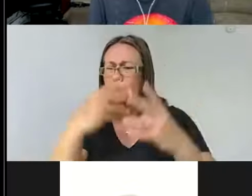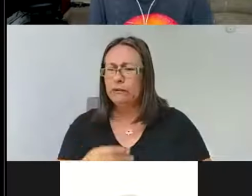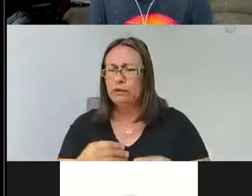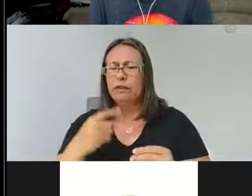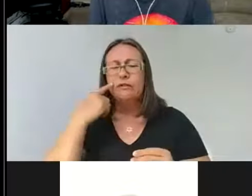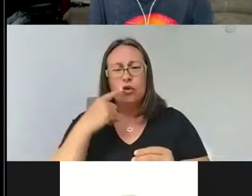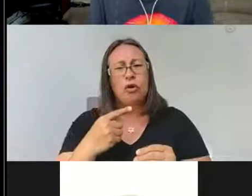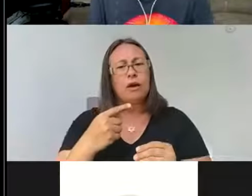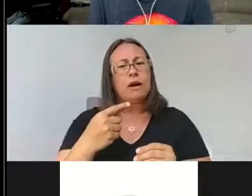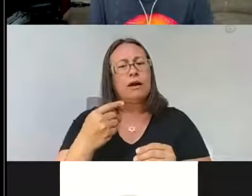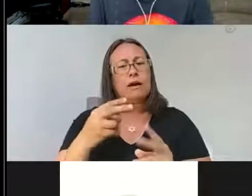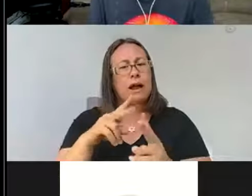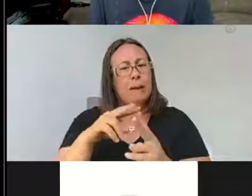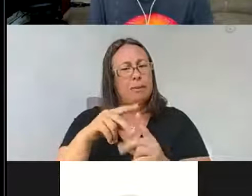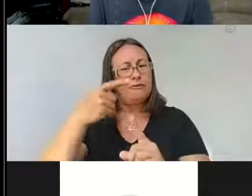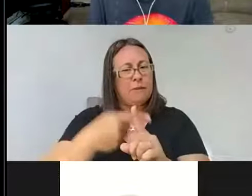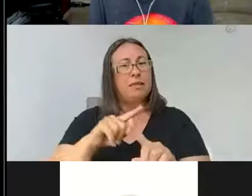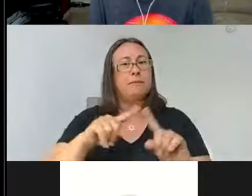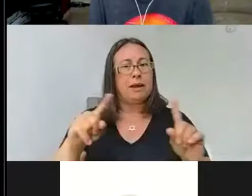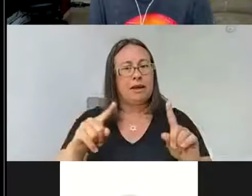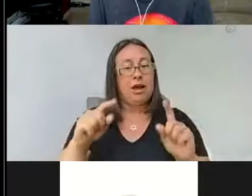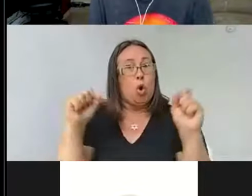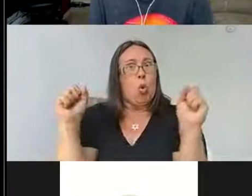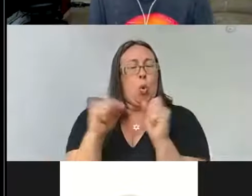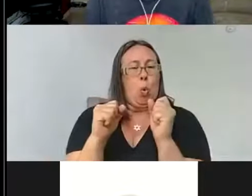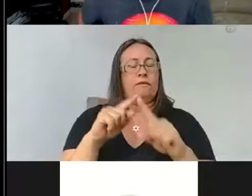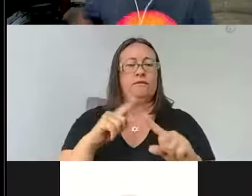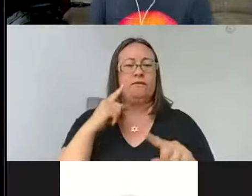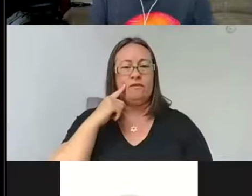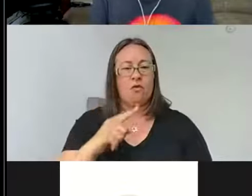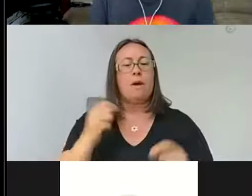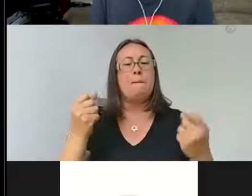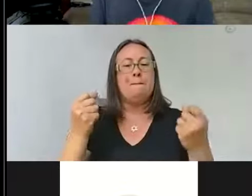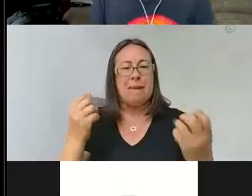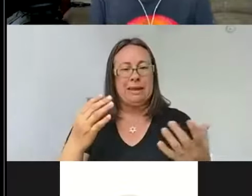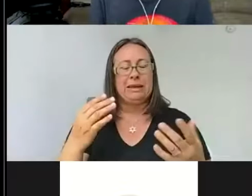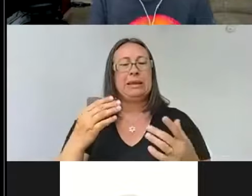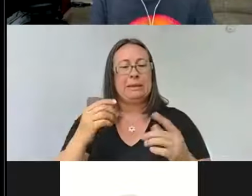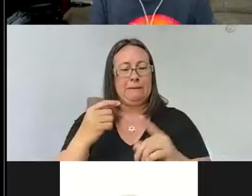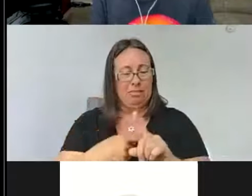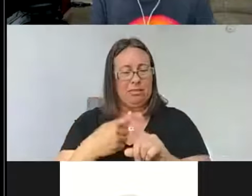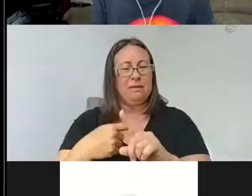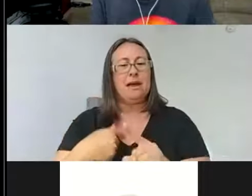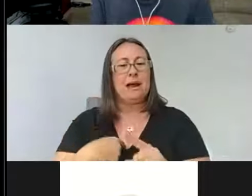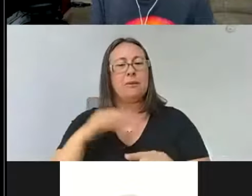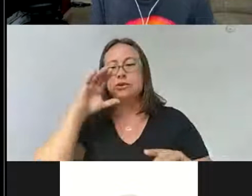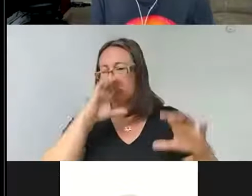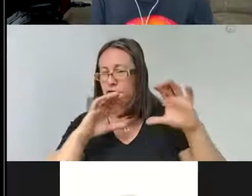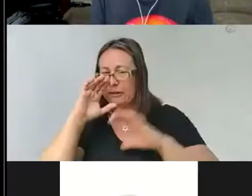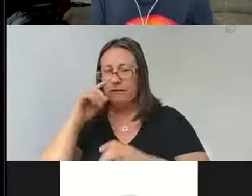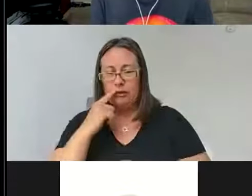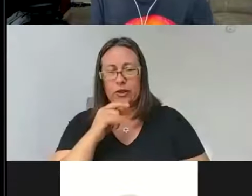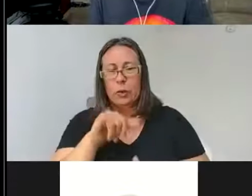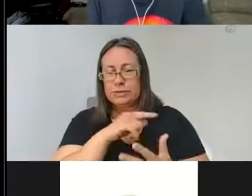months, but it's also very cold for many more months. So I needed to thaw out. And so I was looking for those three things. And again, I had